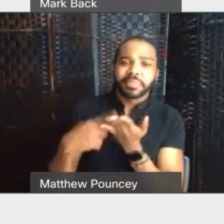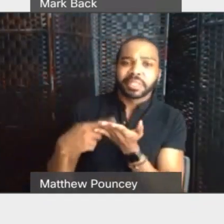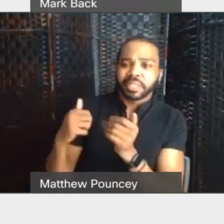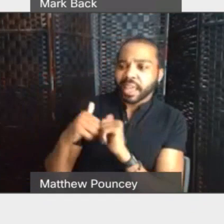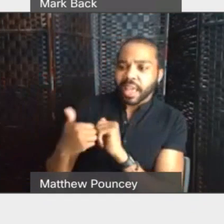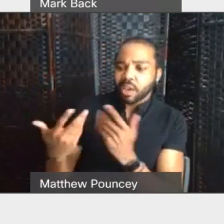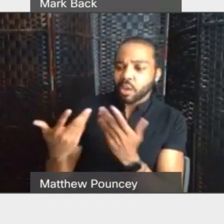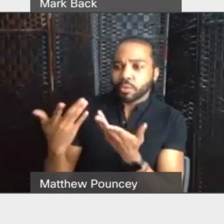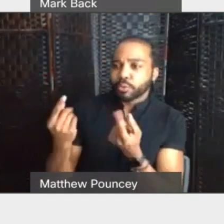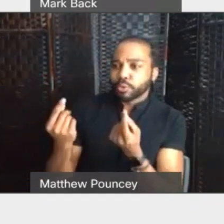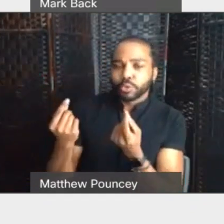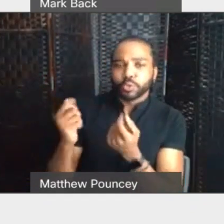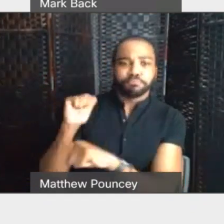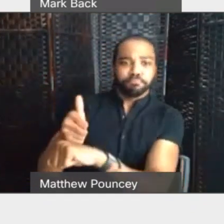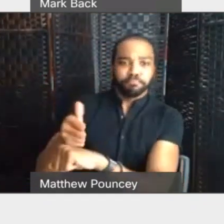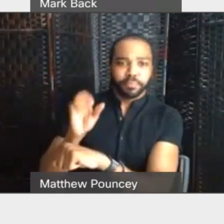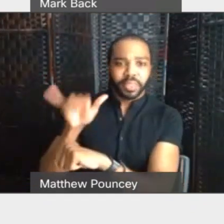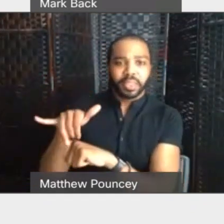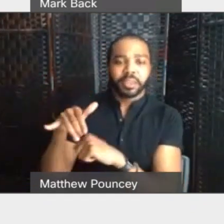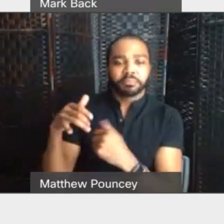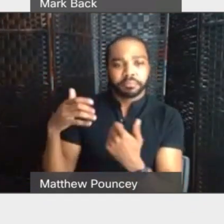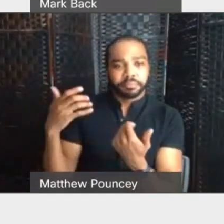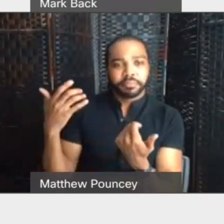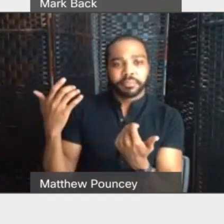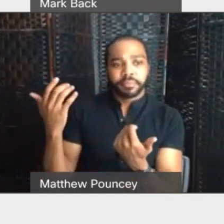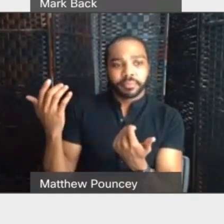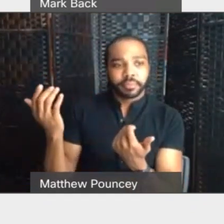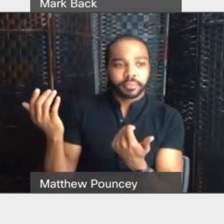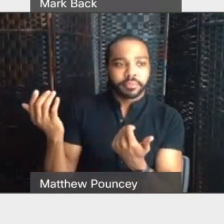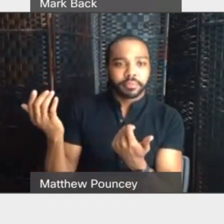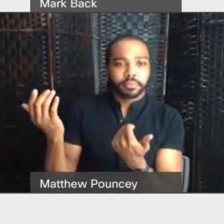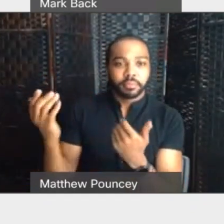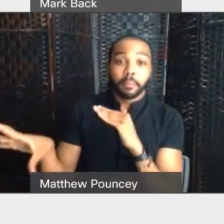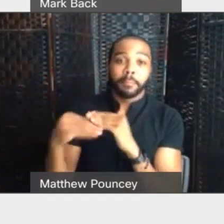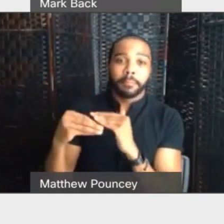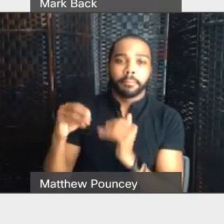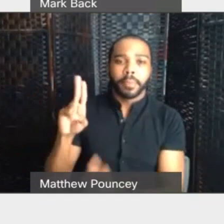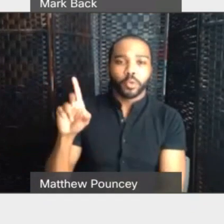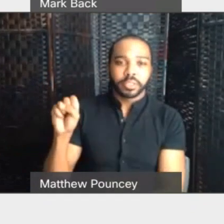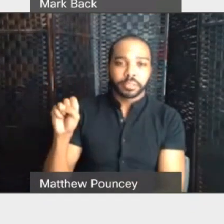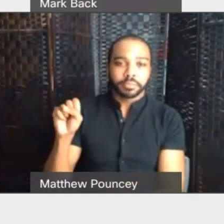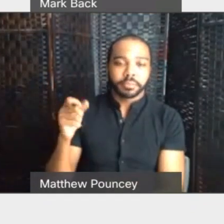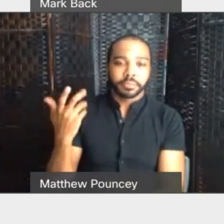about implementing that. Essentially, it's that bonus.